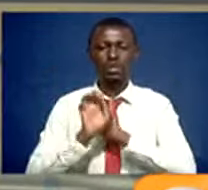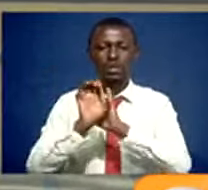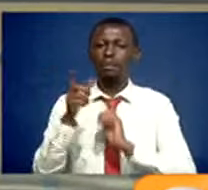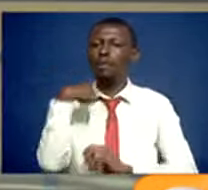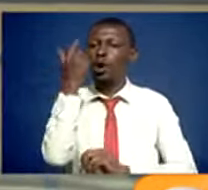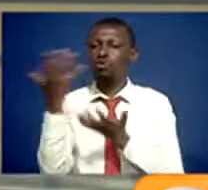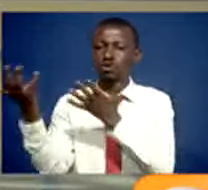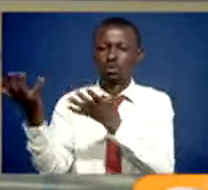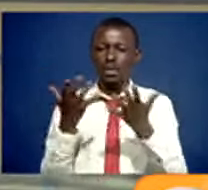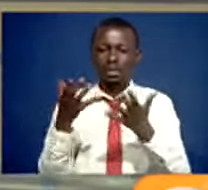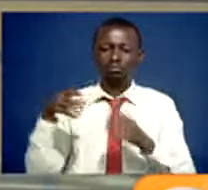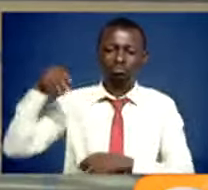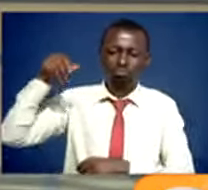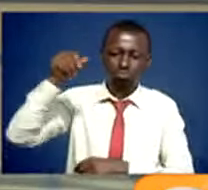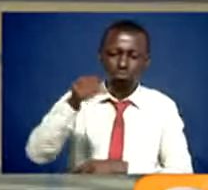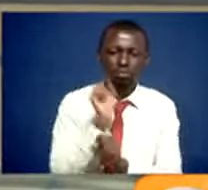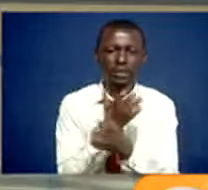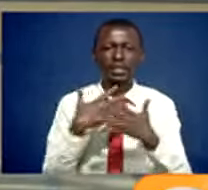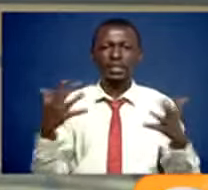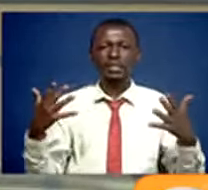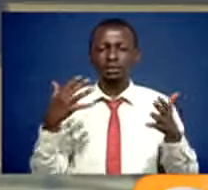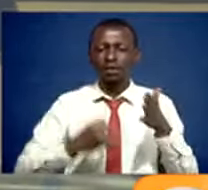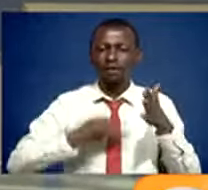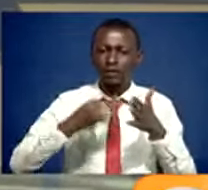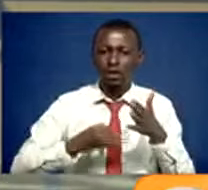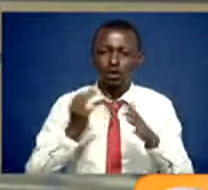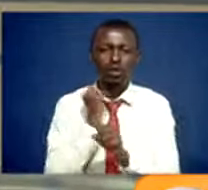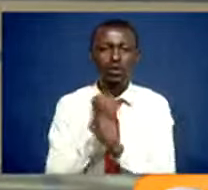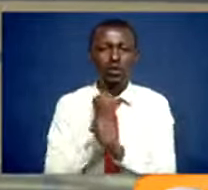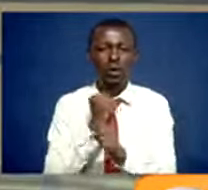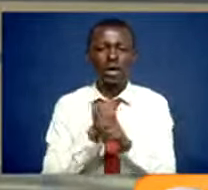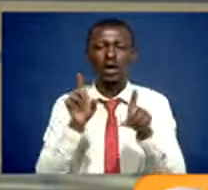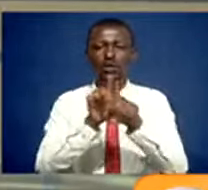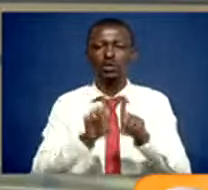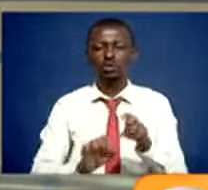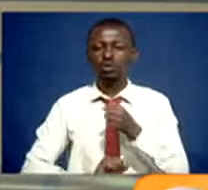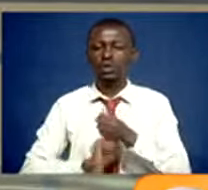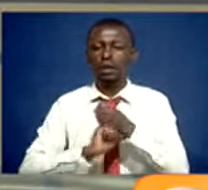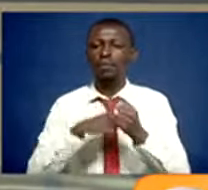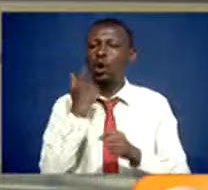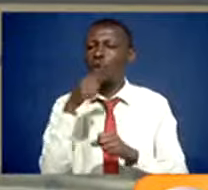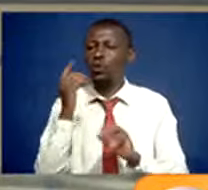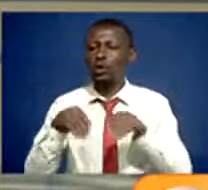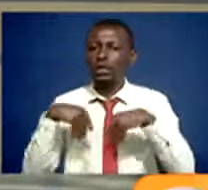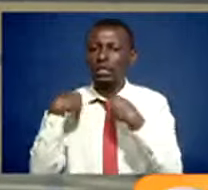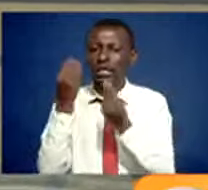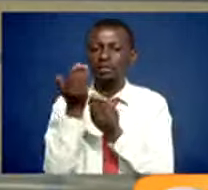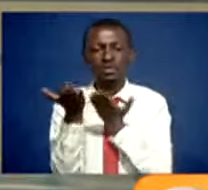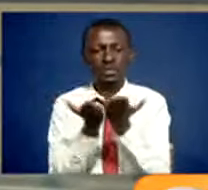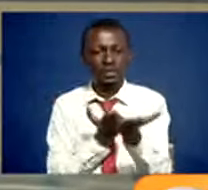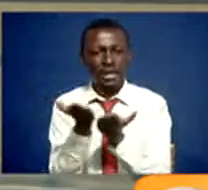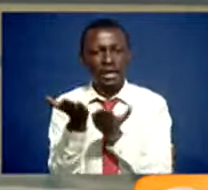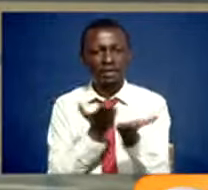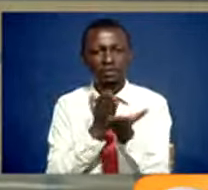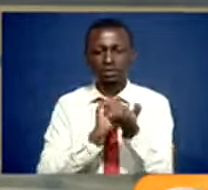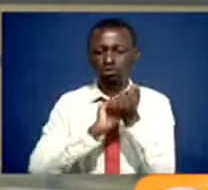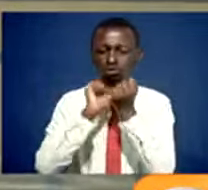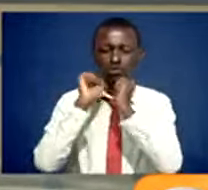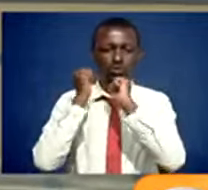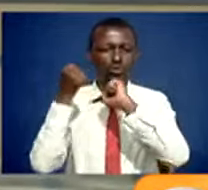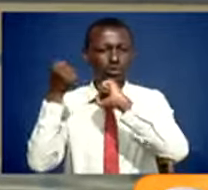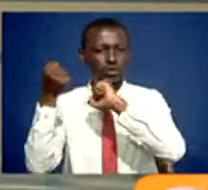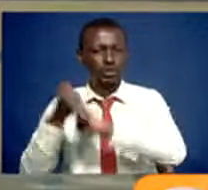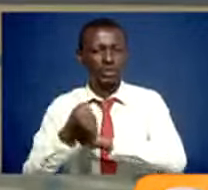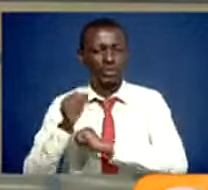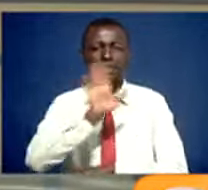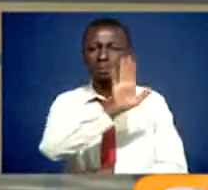suppliers, producers, processors, and support service providers to transform their productivity beyond